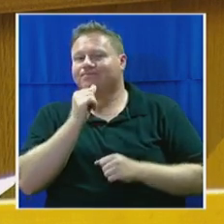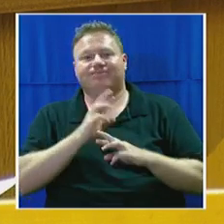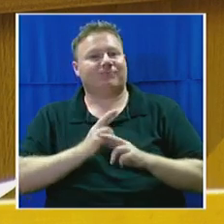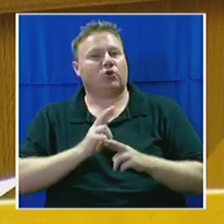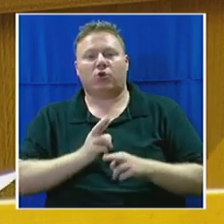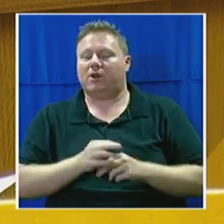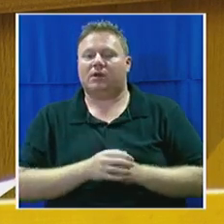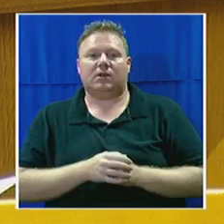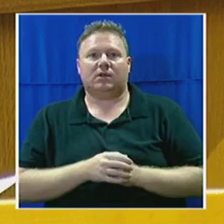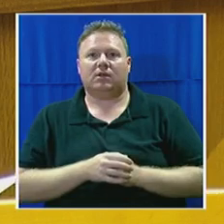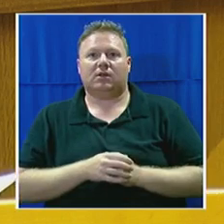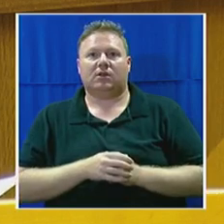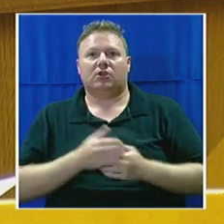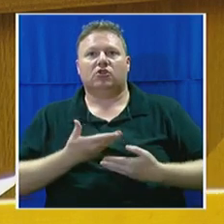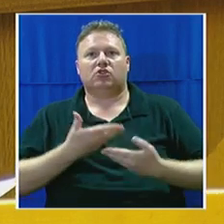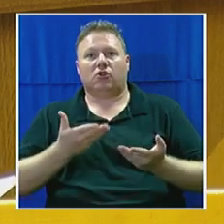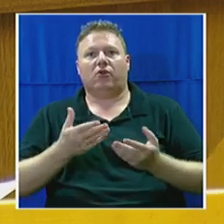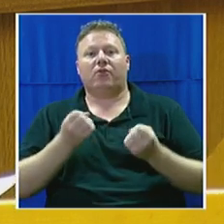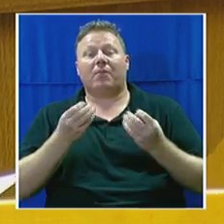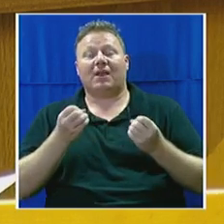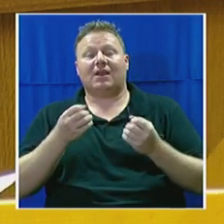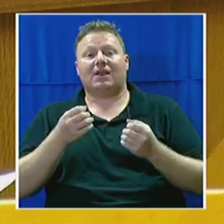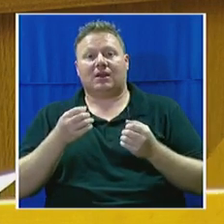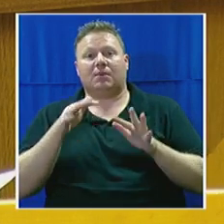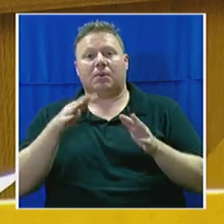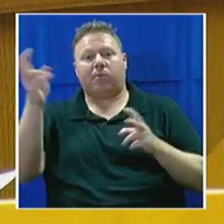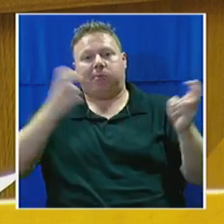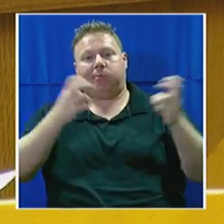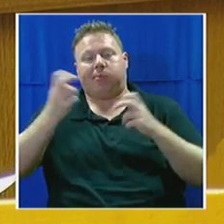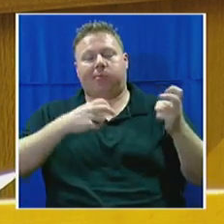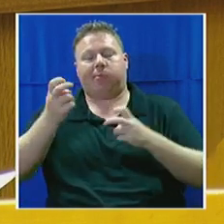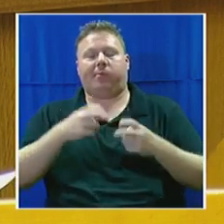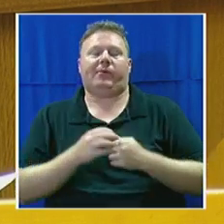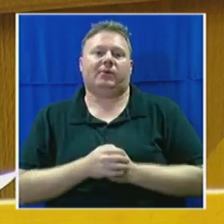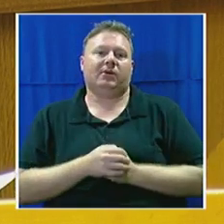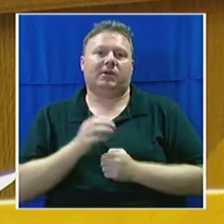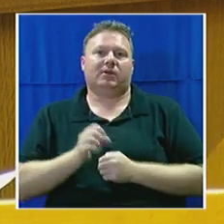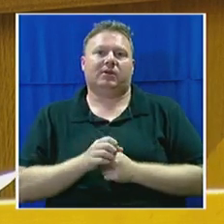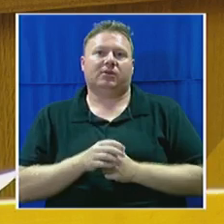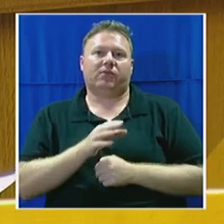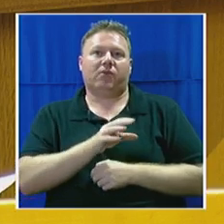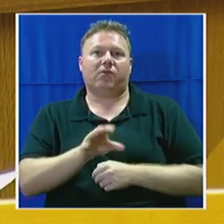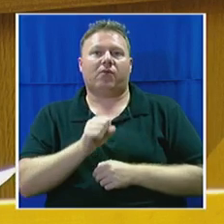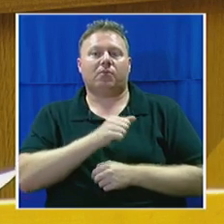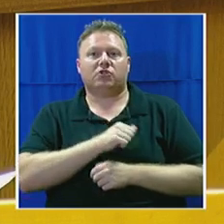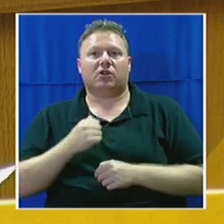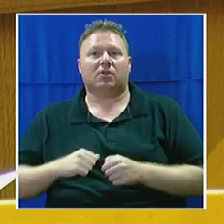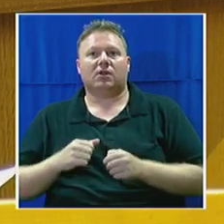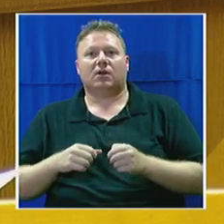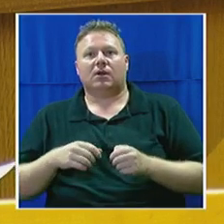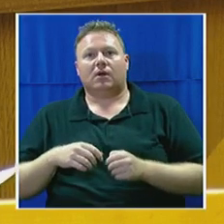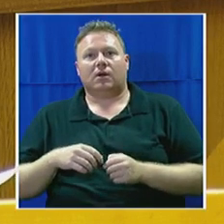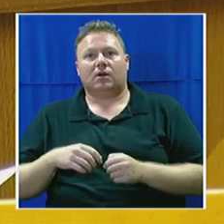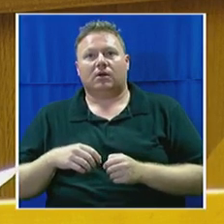serve the hundreds of citizens coming back to South Africa from China and elsewhere. President Ramaphosa approved